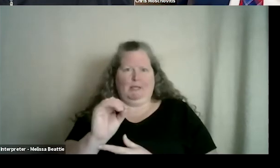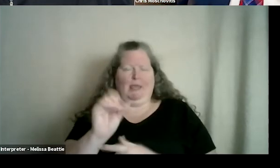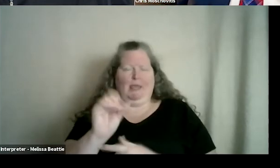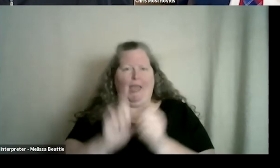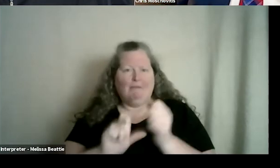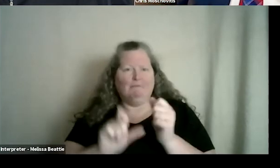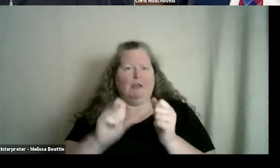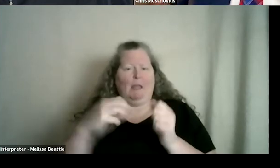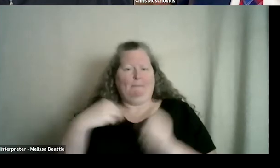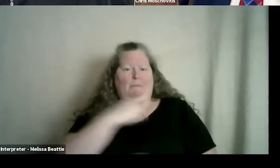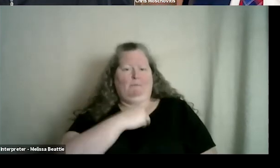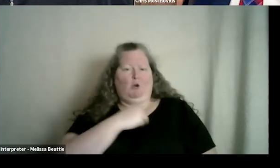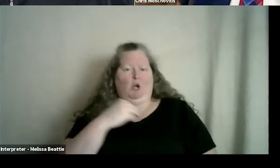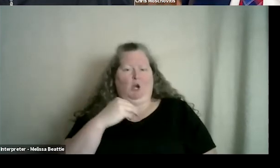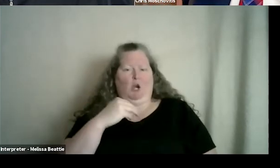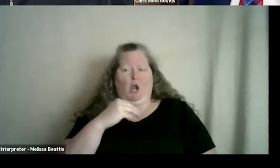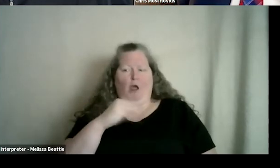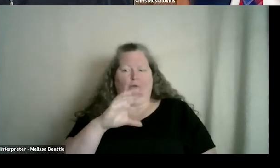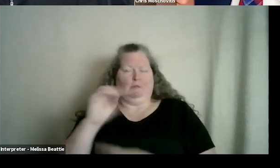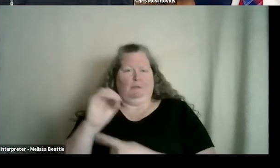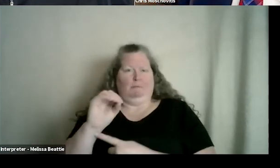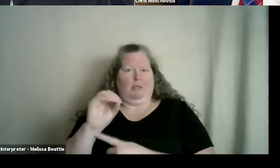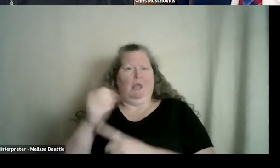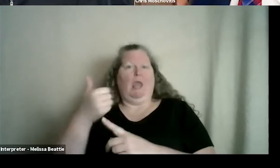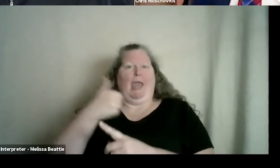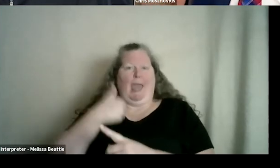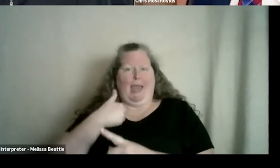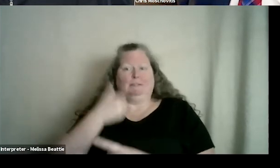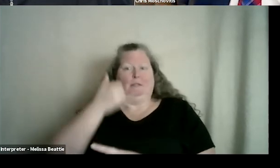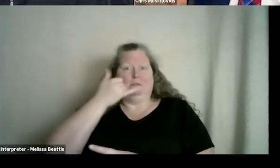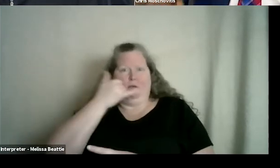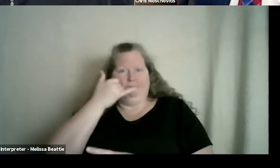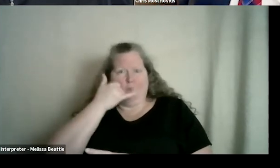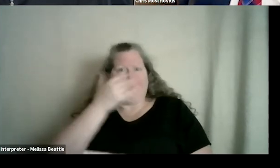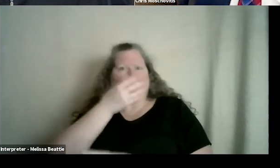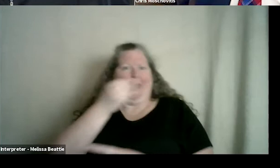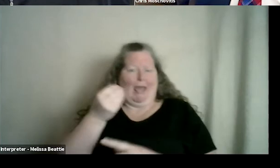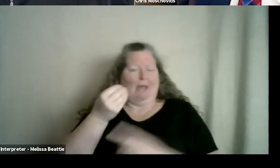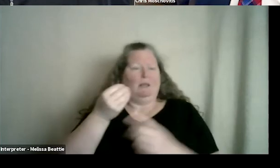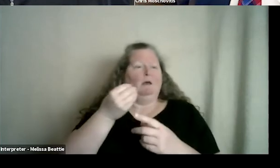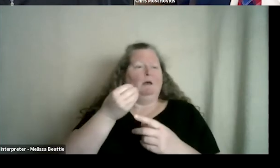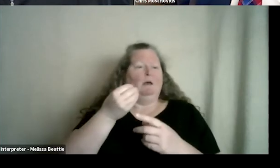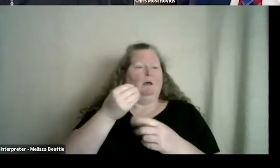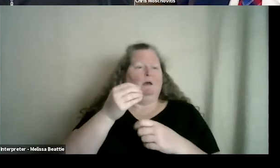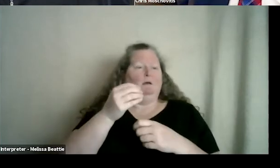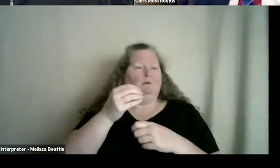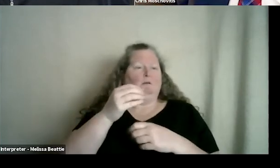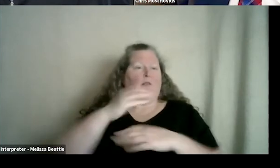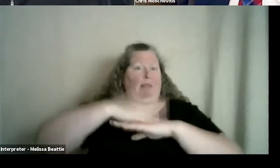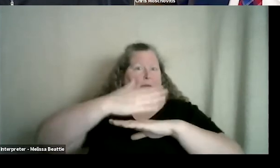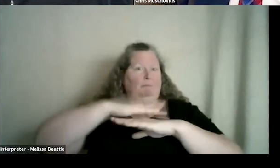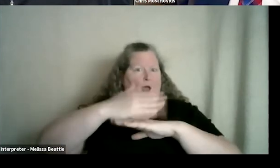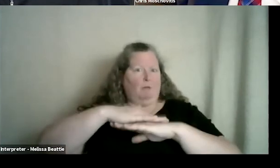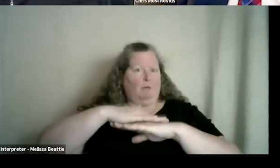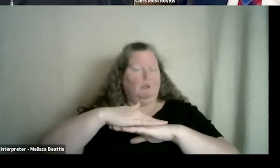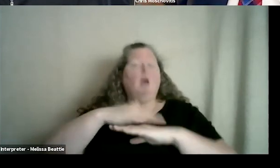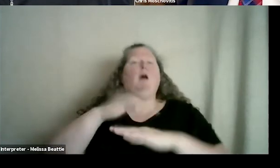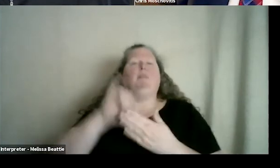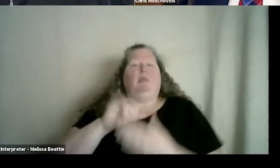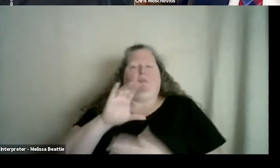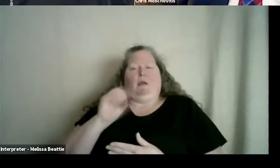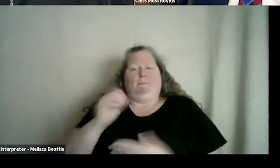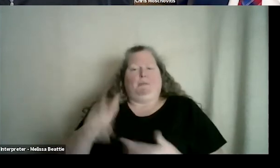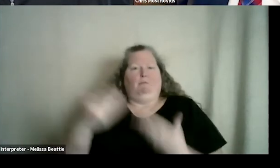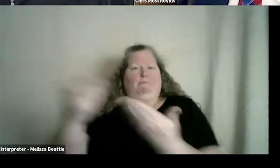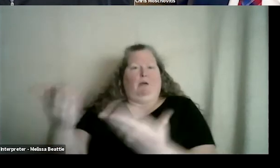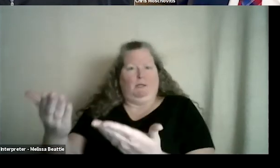member of the firm has company-provided cell phones and company-provided laptops. Every single one. Why? Because